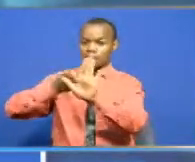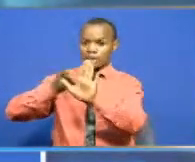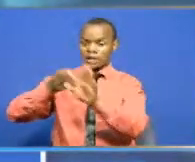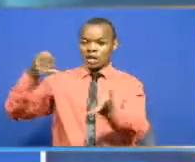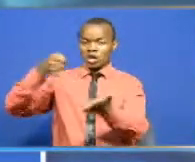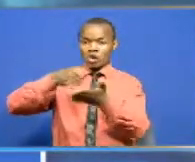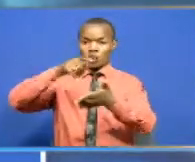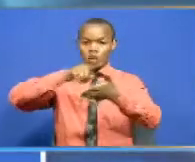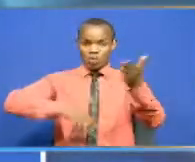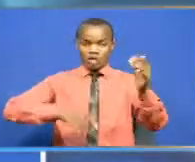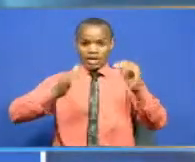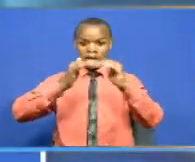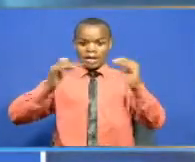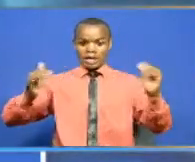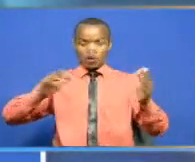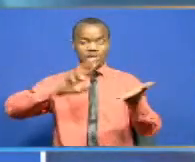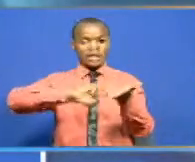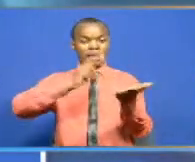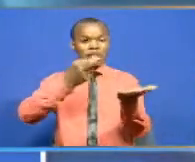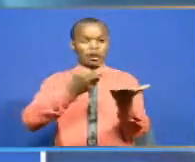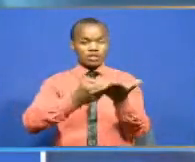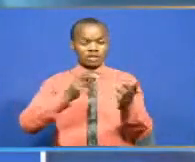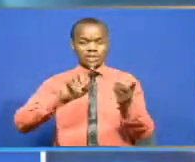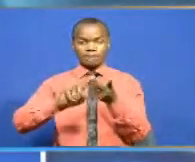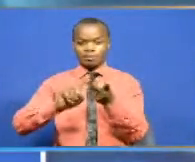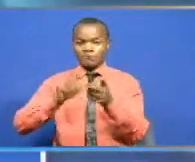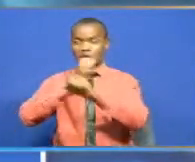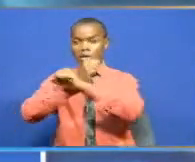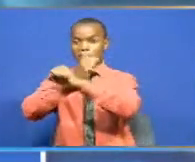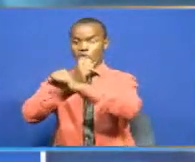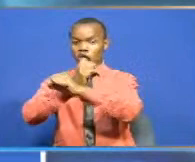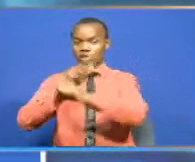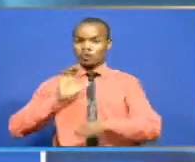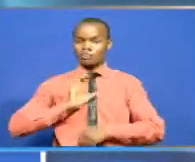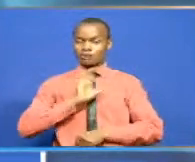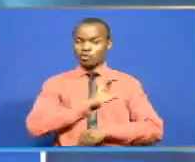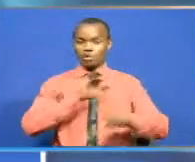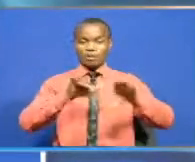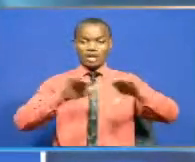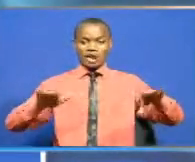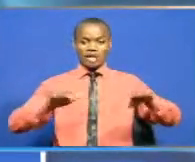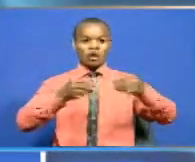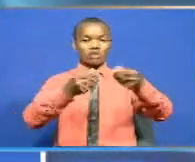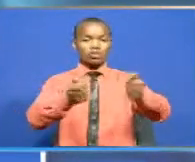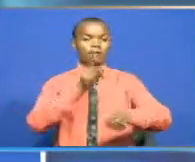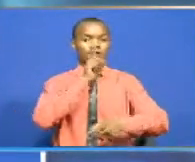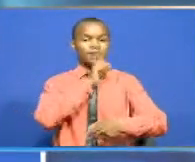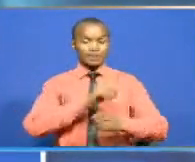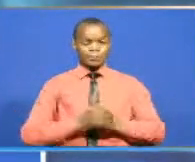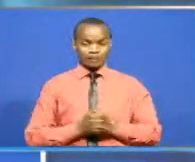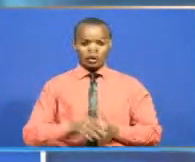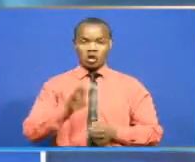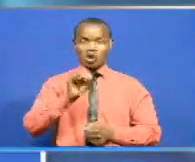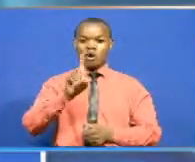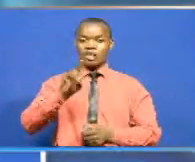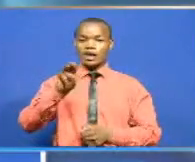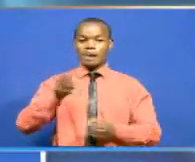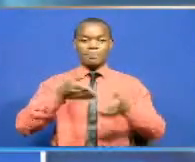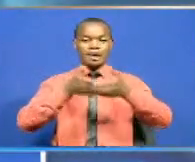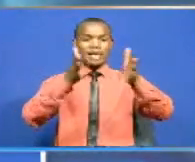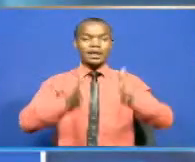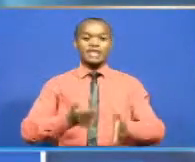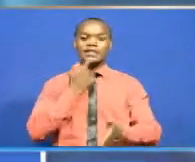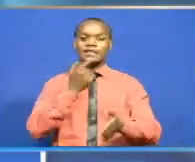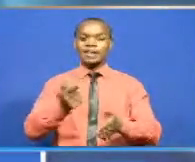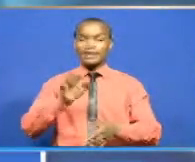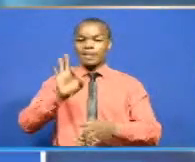equity in resource allocation and protection of community land, will be addressed. Raila said a three-member technical committee will